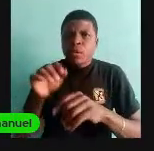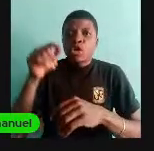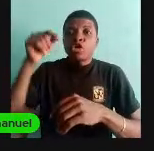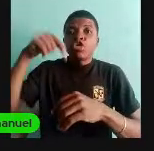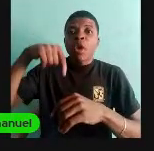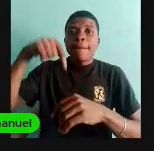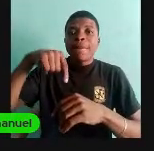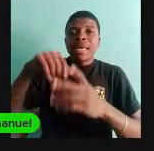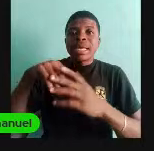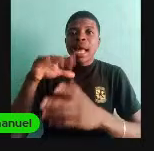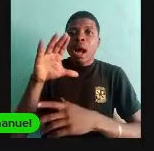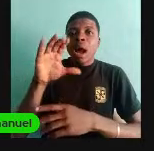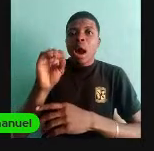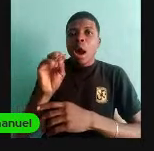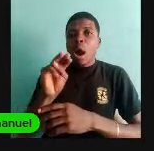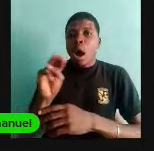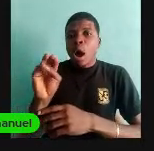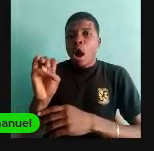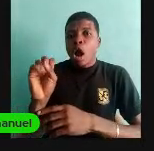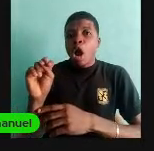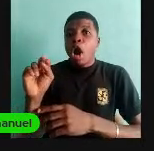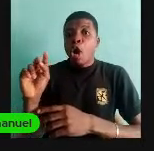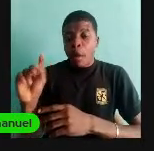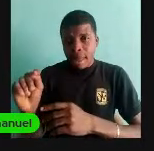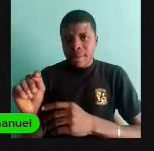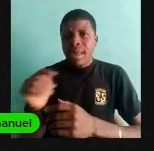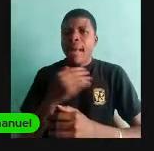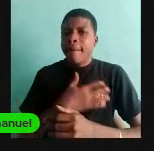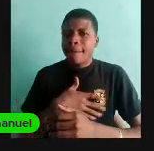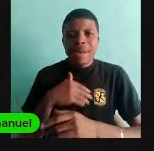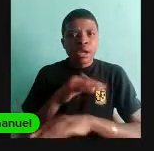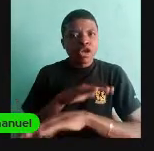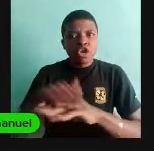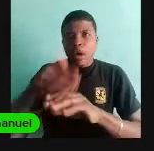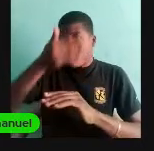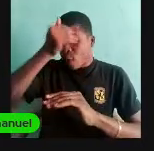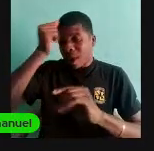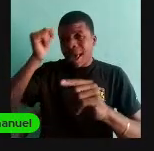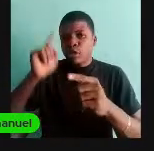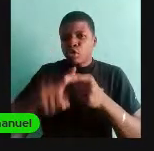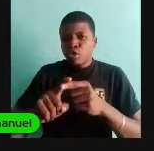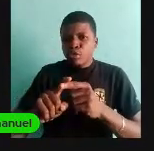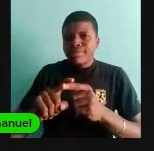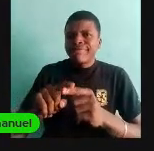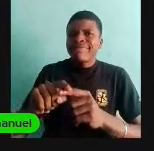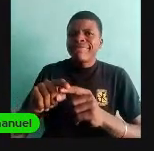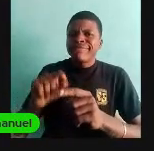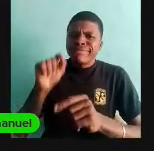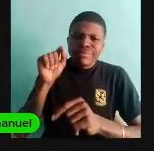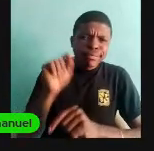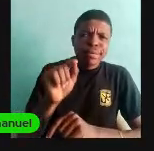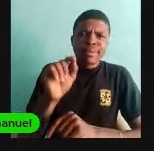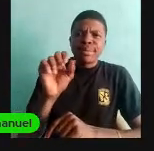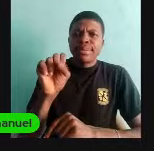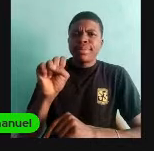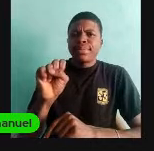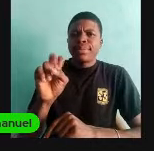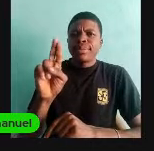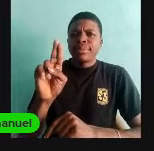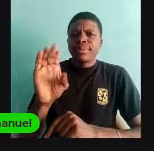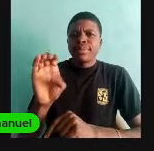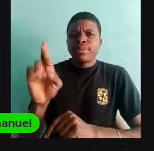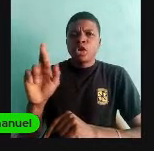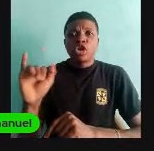And don't forget to subscribe to our channel for more because we'll be coming back to you